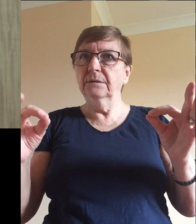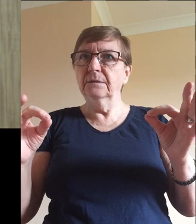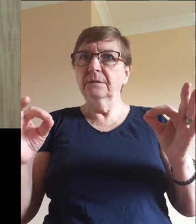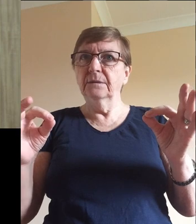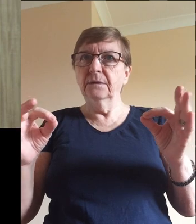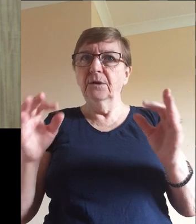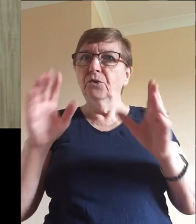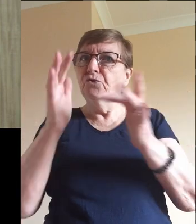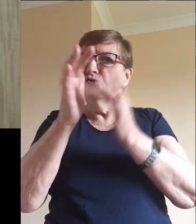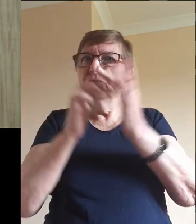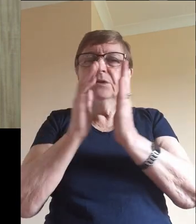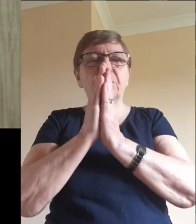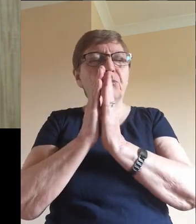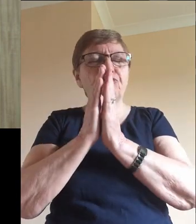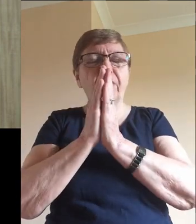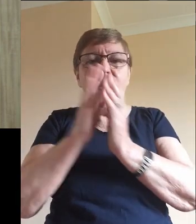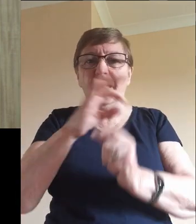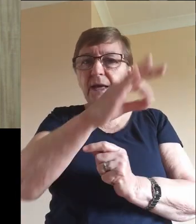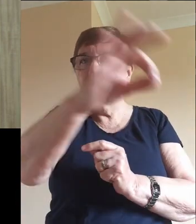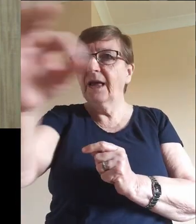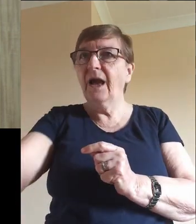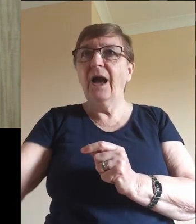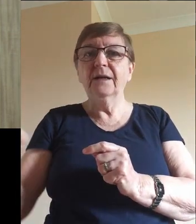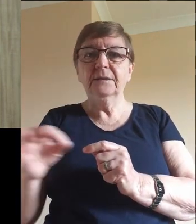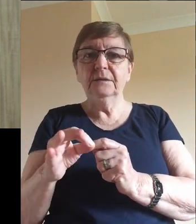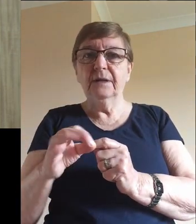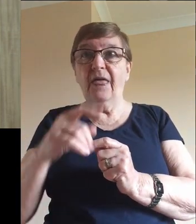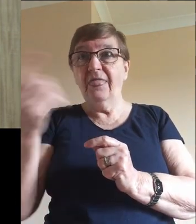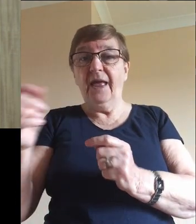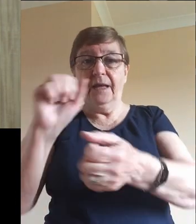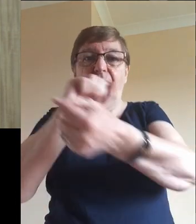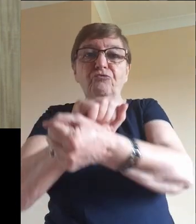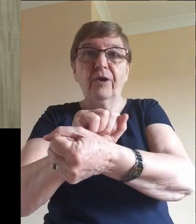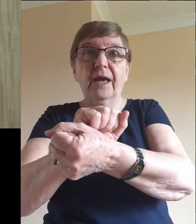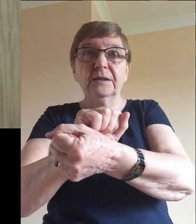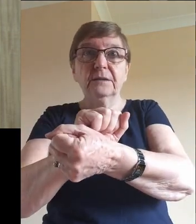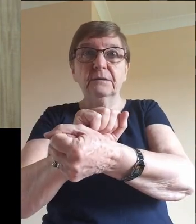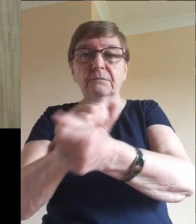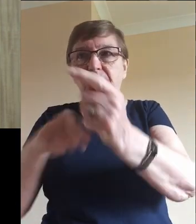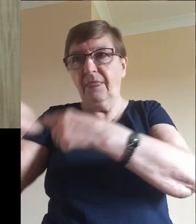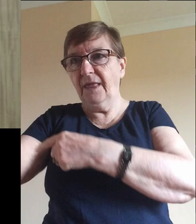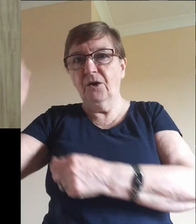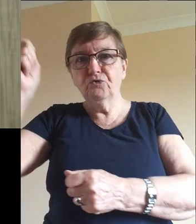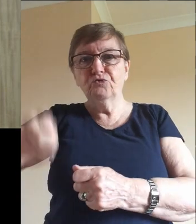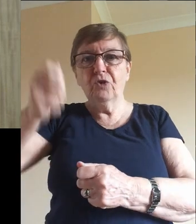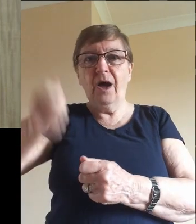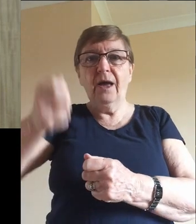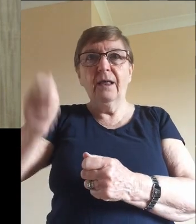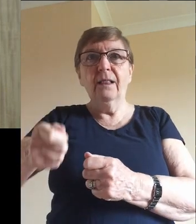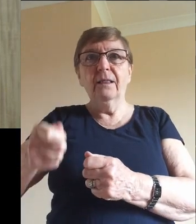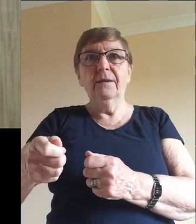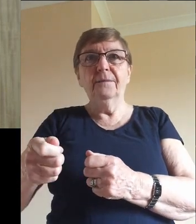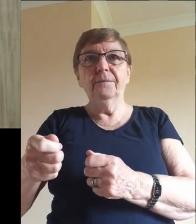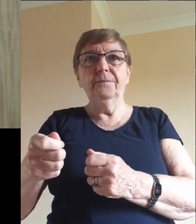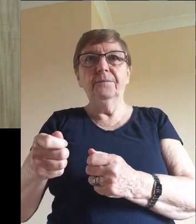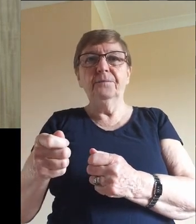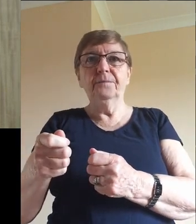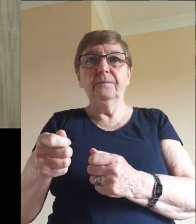Gethsemane, and then his arrest, followed by a trial. And even at that trial,